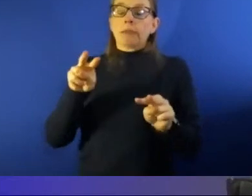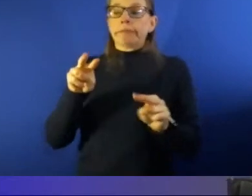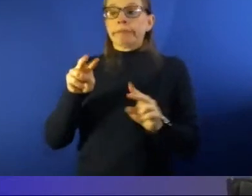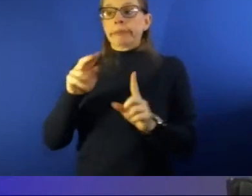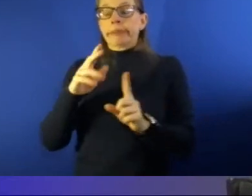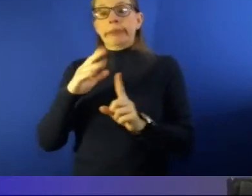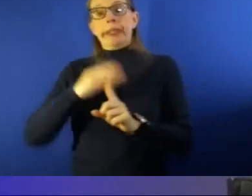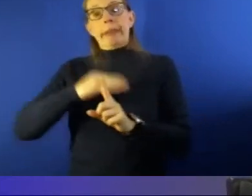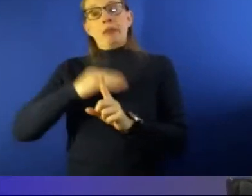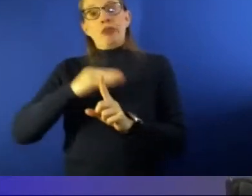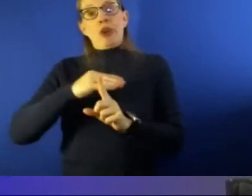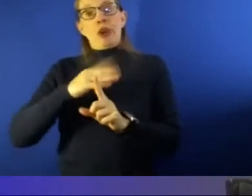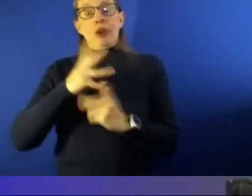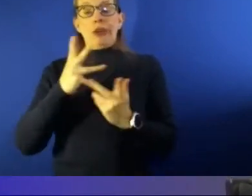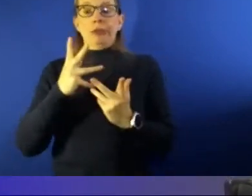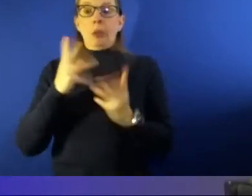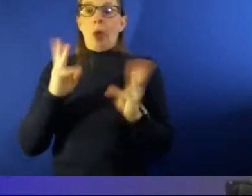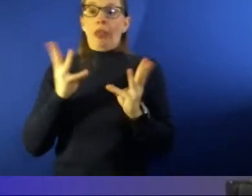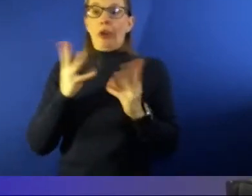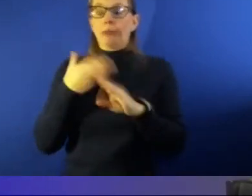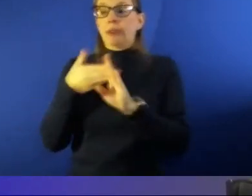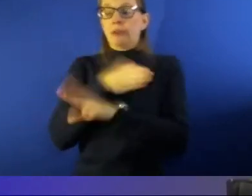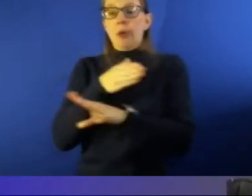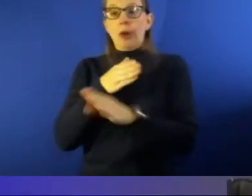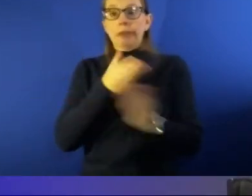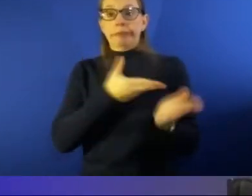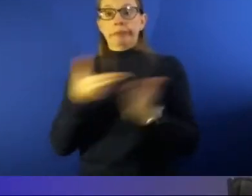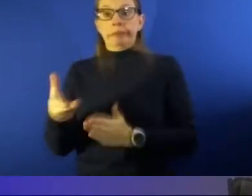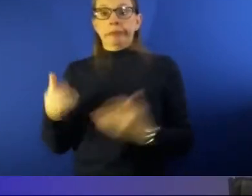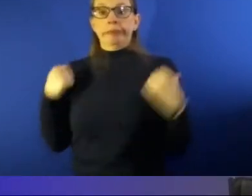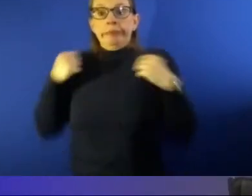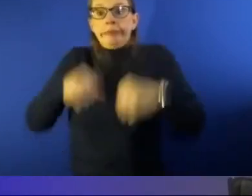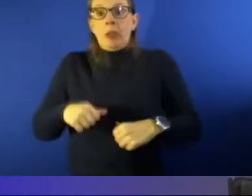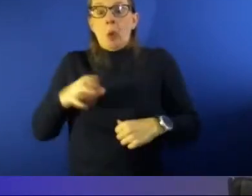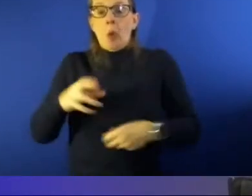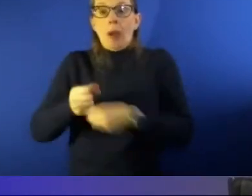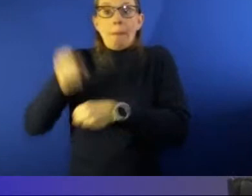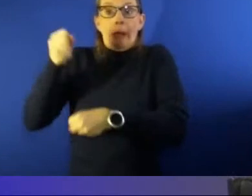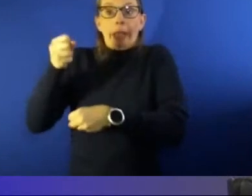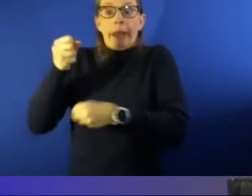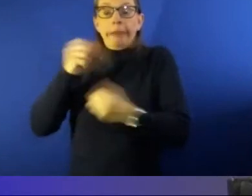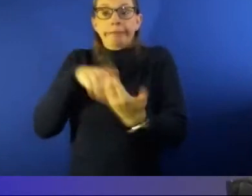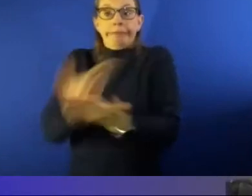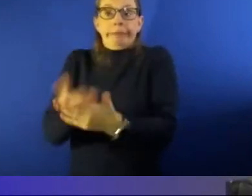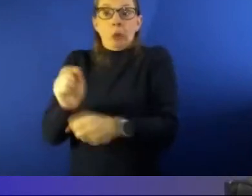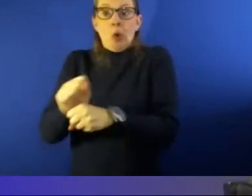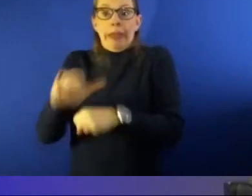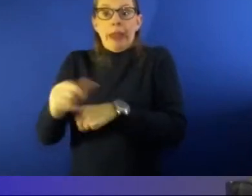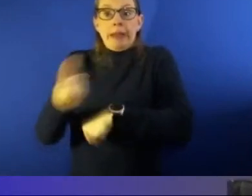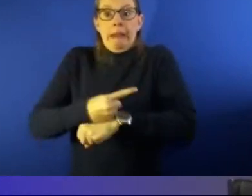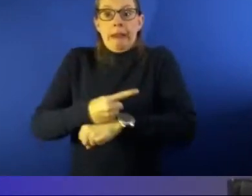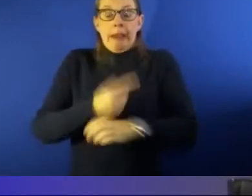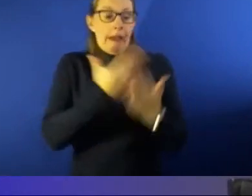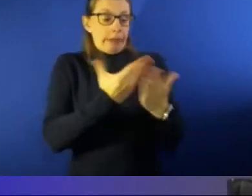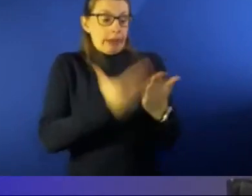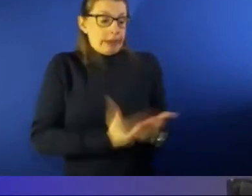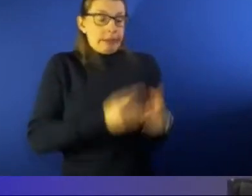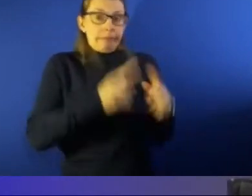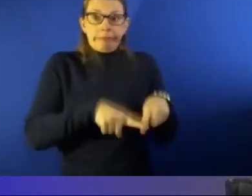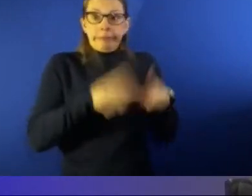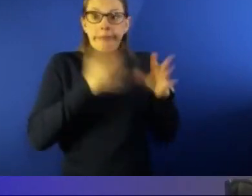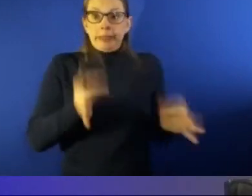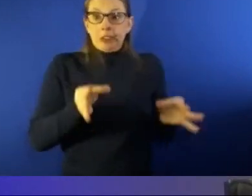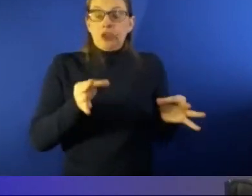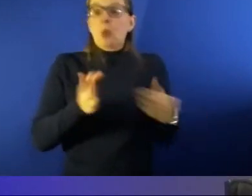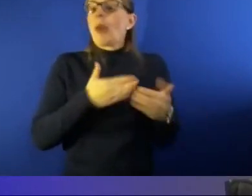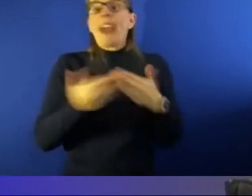umbrella to work that day. This is really kind of the same thing. We want to encourage people to make evidence-based decisions whenever they can. And so as far